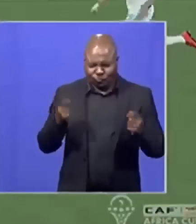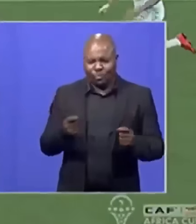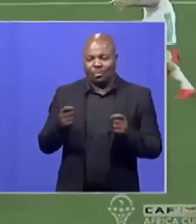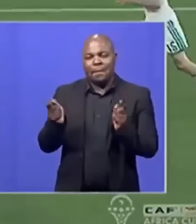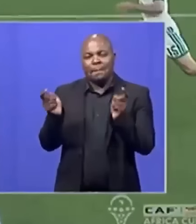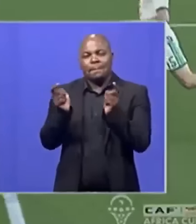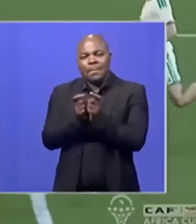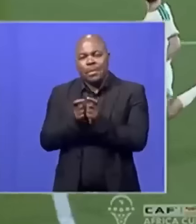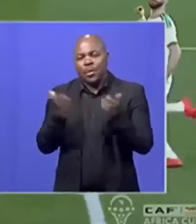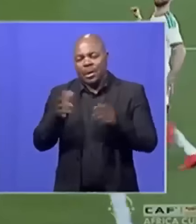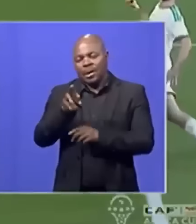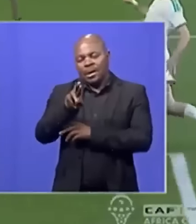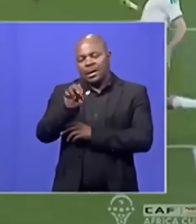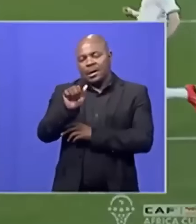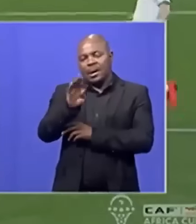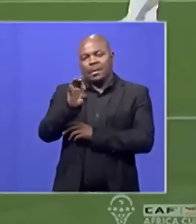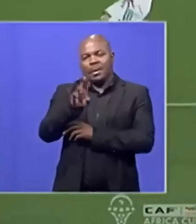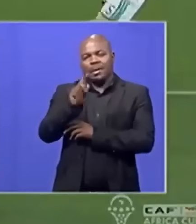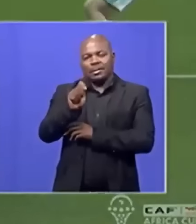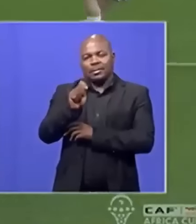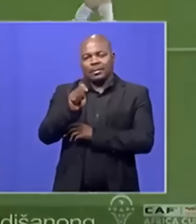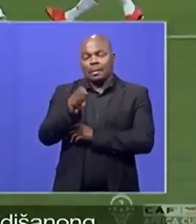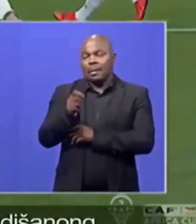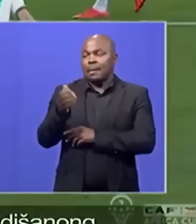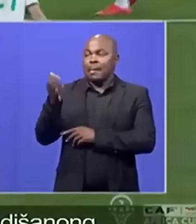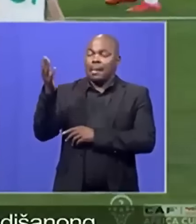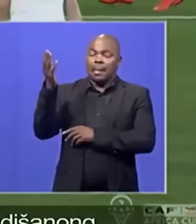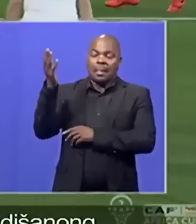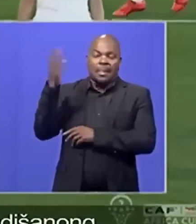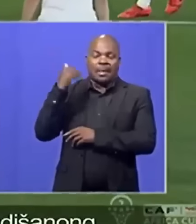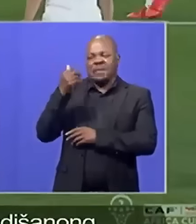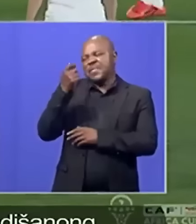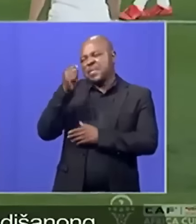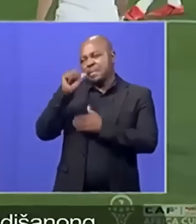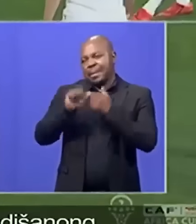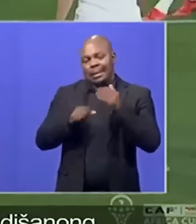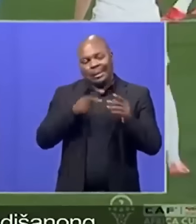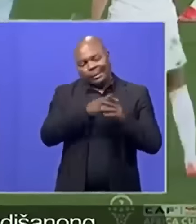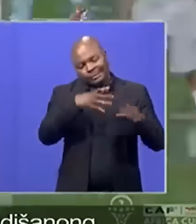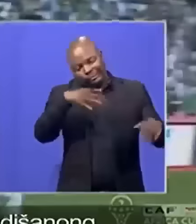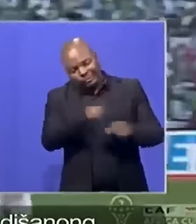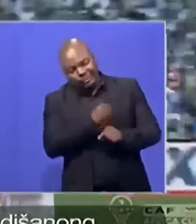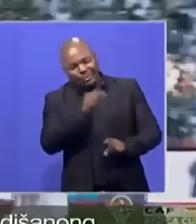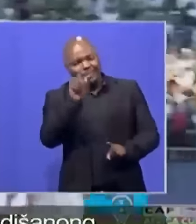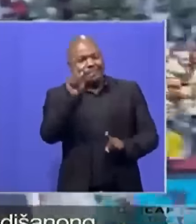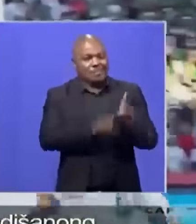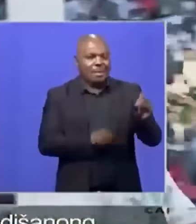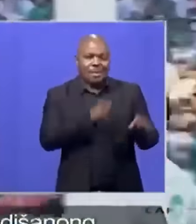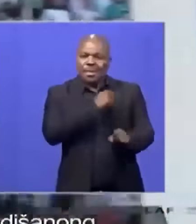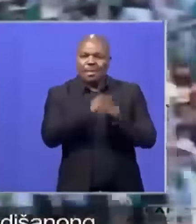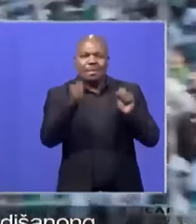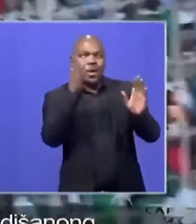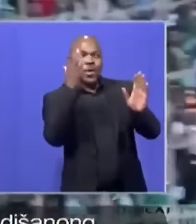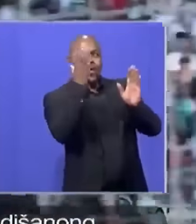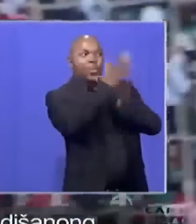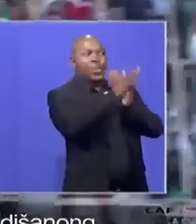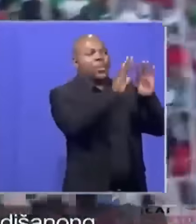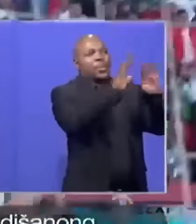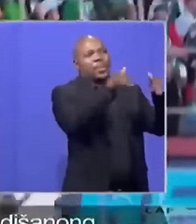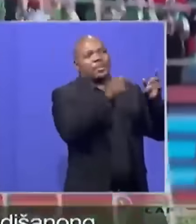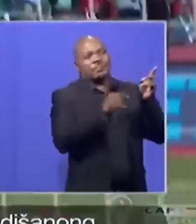ka Rabat. Dikgweding tše pedi tša go feta sehlopha se paletše go ba karolo ya tšeo di tla go išana godimo lefase phadišanong ya mogopo